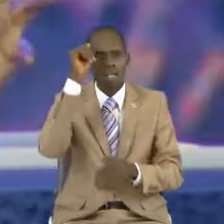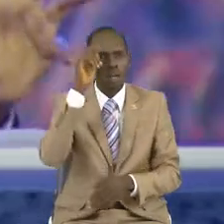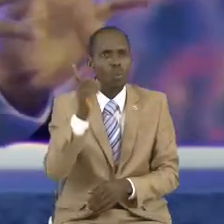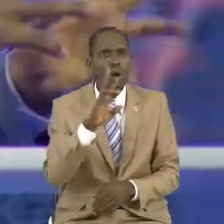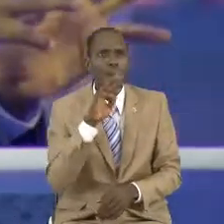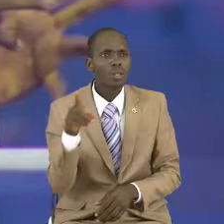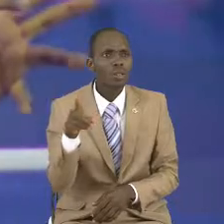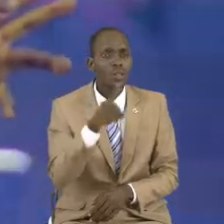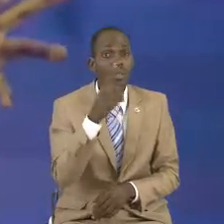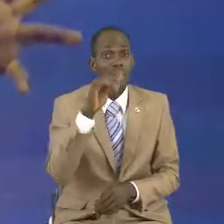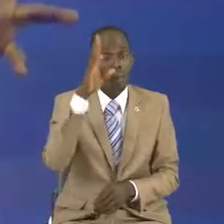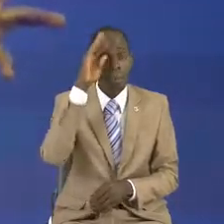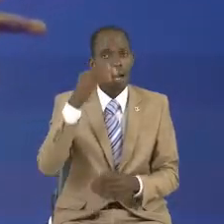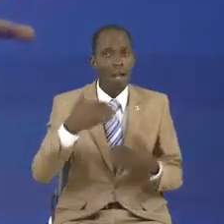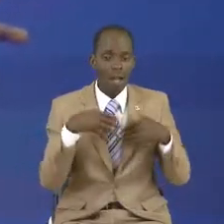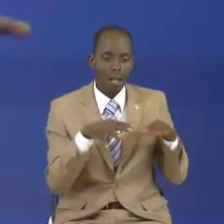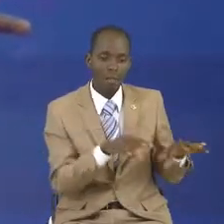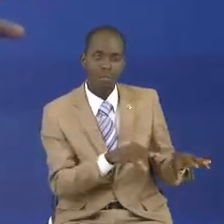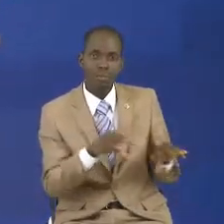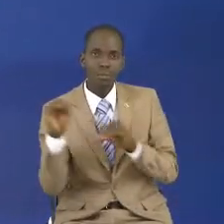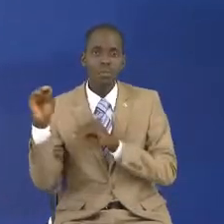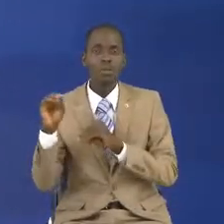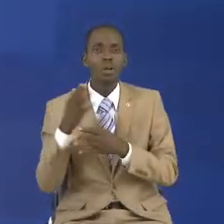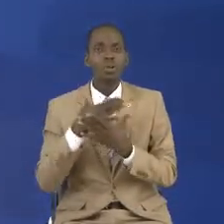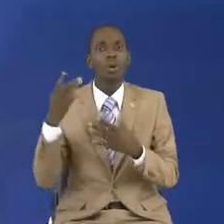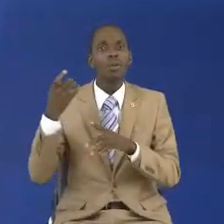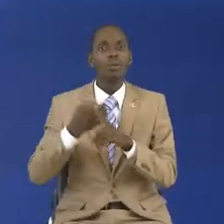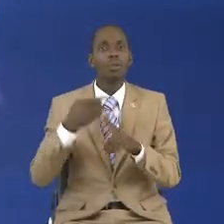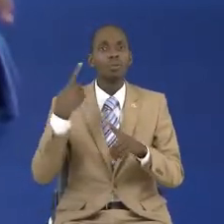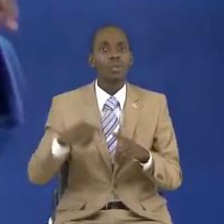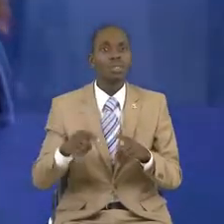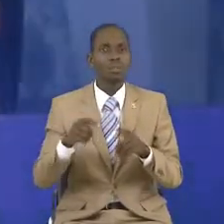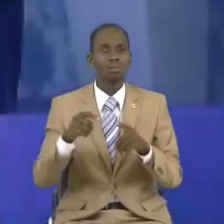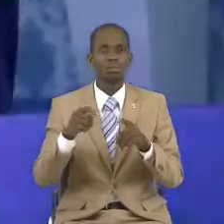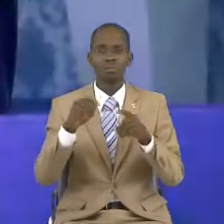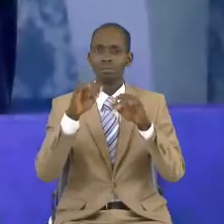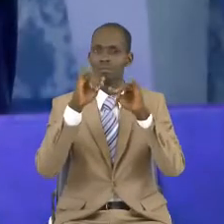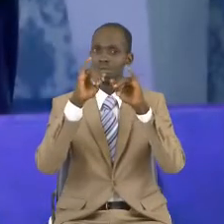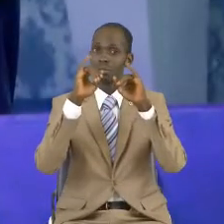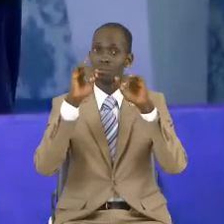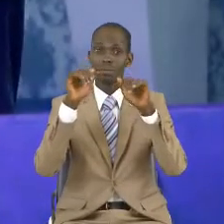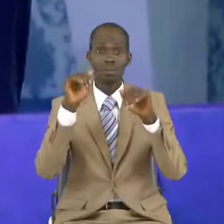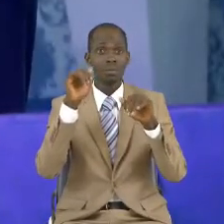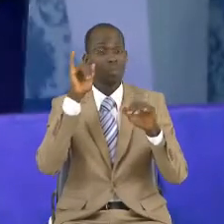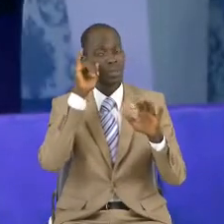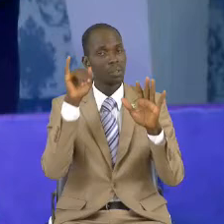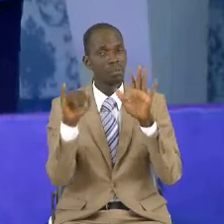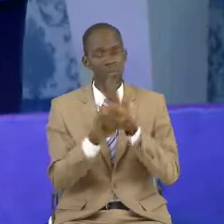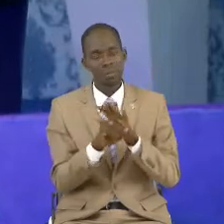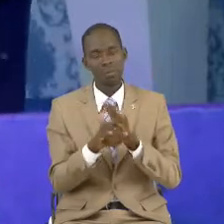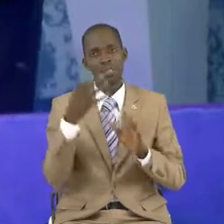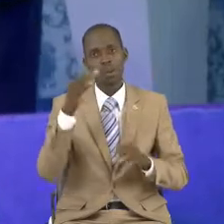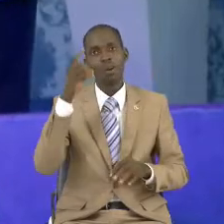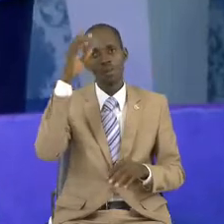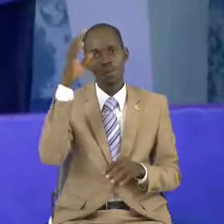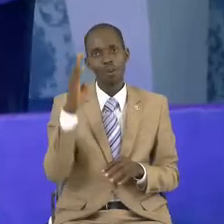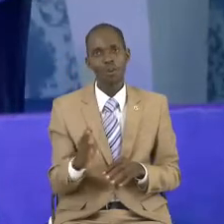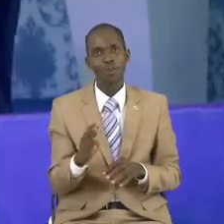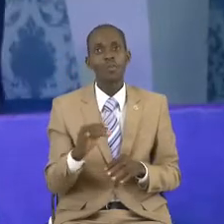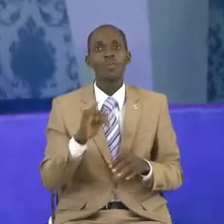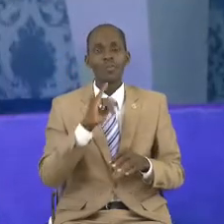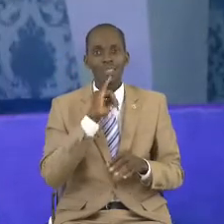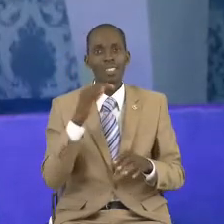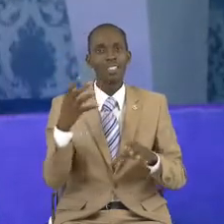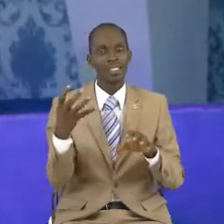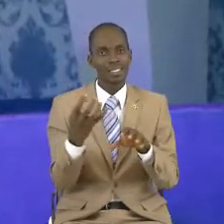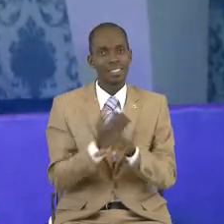led the image of god the likeness of god is taking up and taking